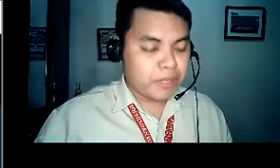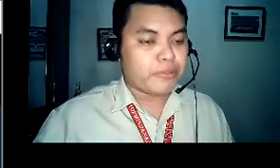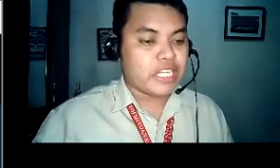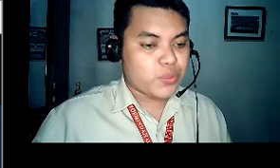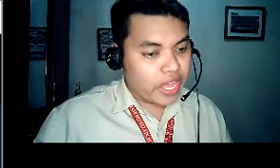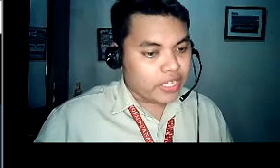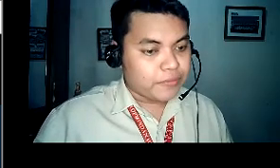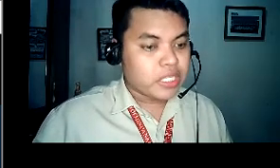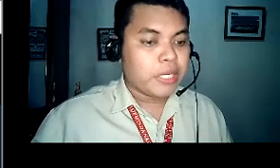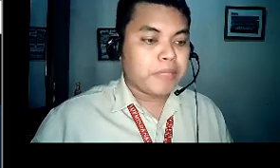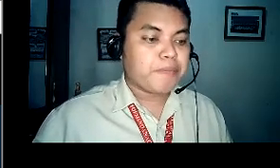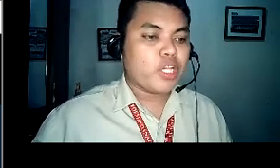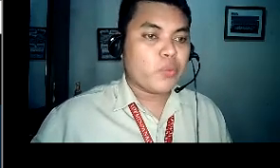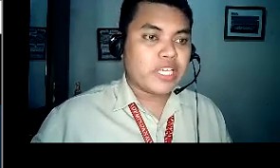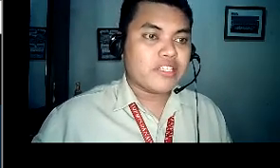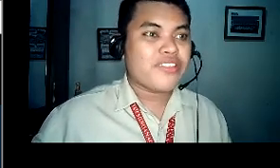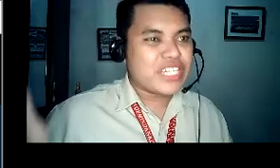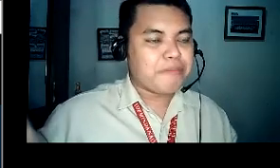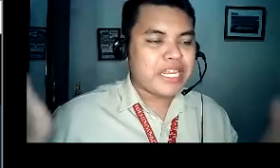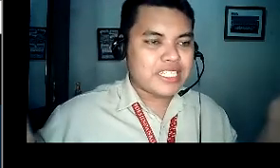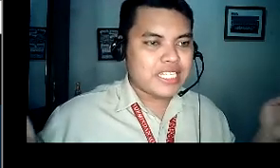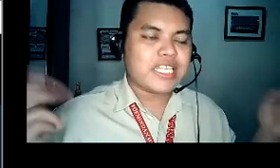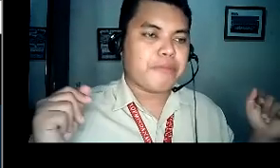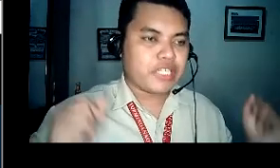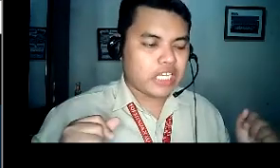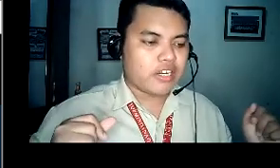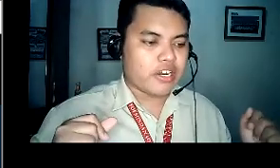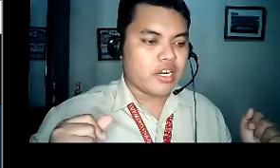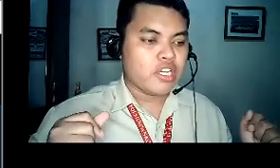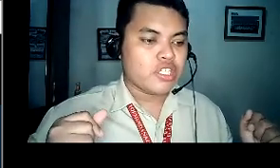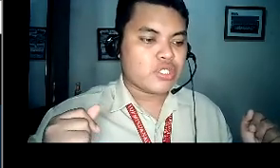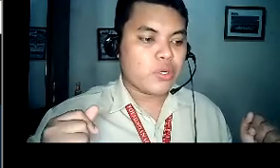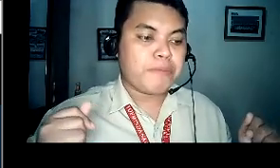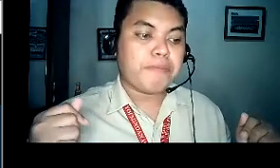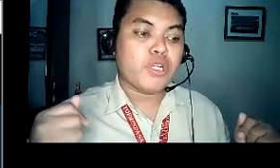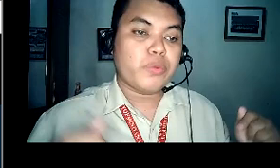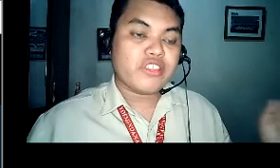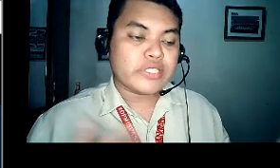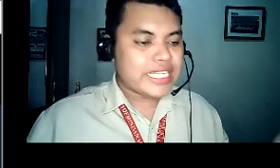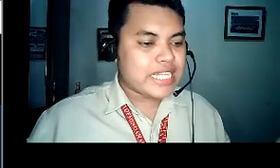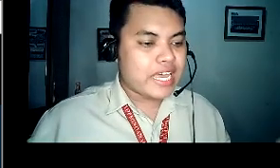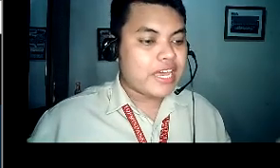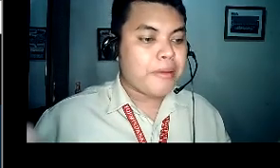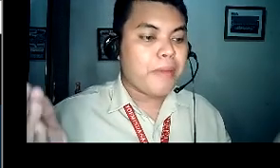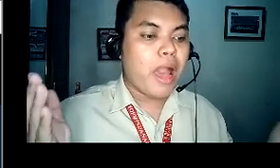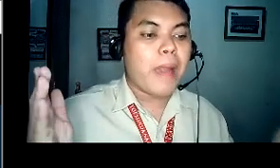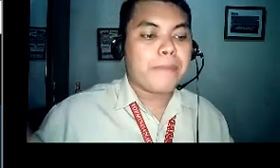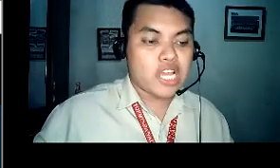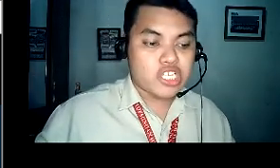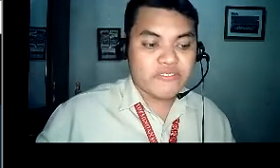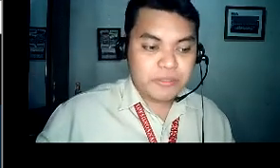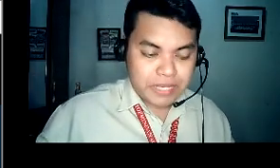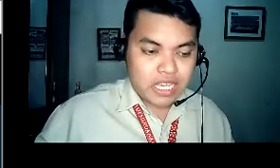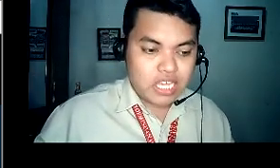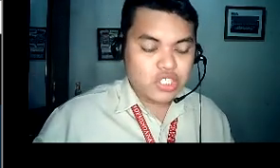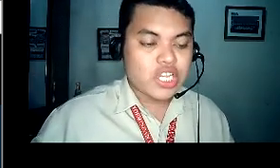of people as well. People with disabilities in particular. So people with autism,